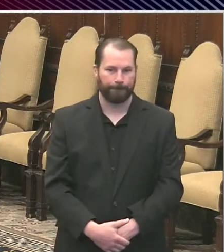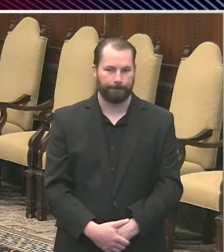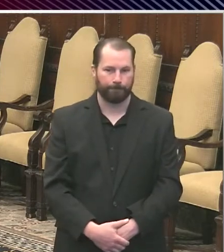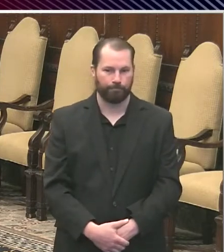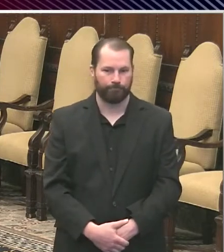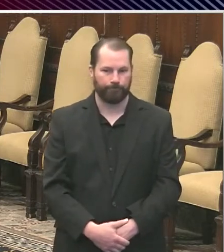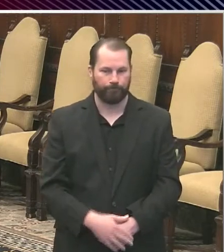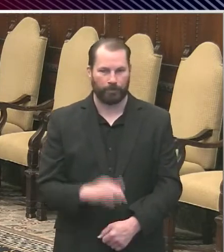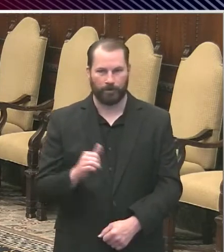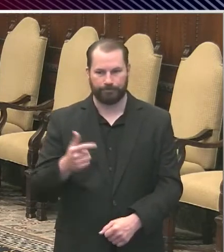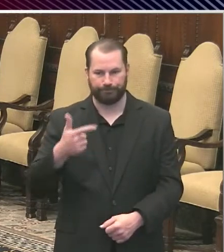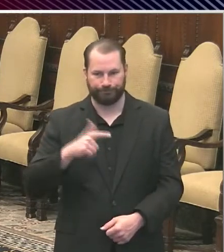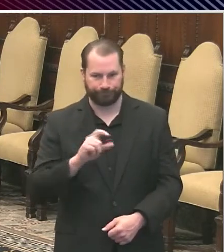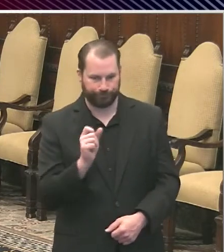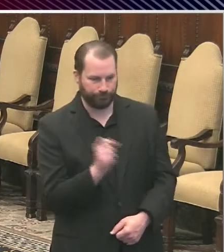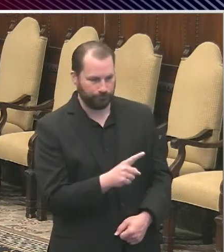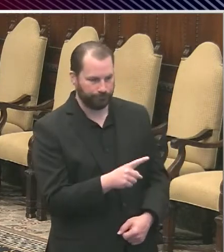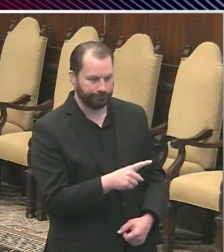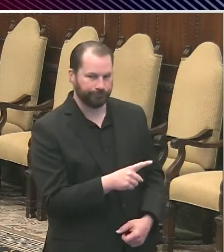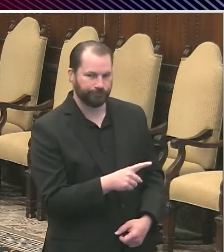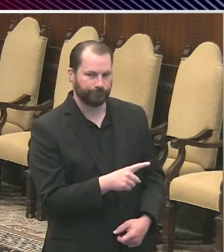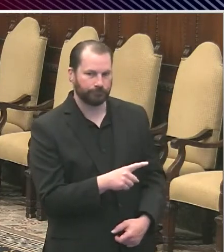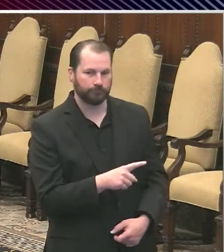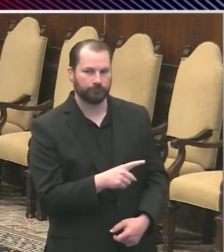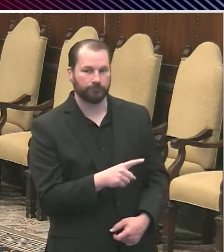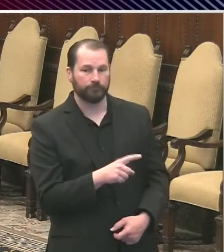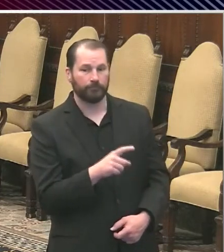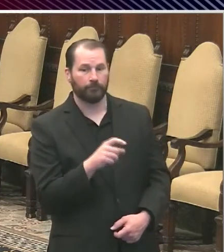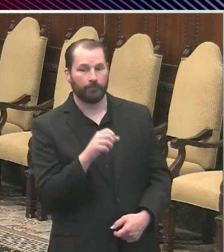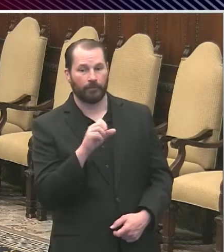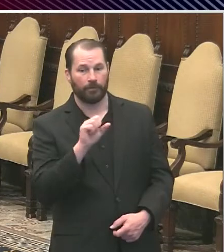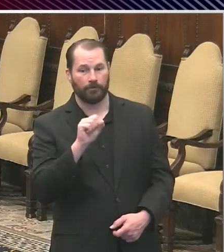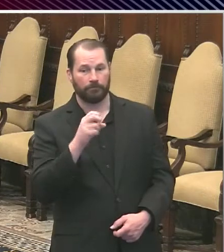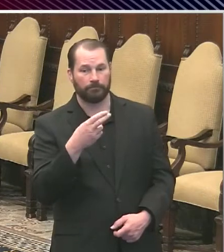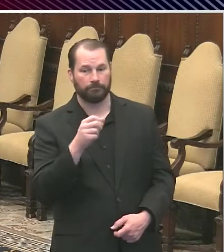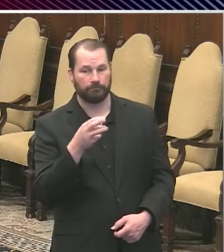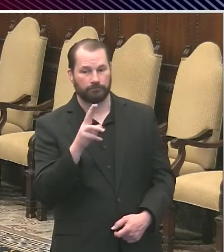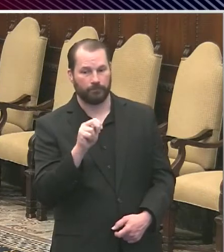Thank you. We are going to go to Sean Walsh of the Inquirer now.